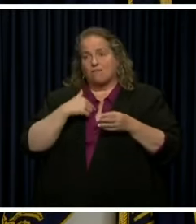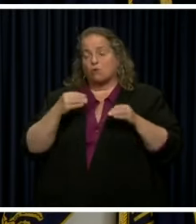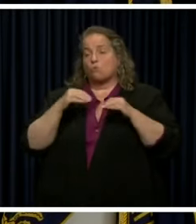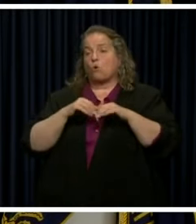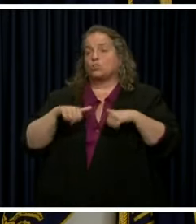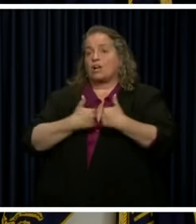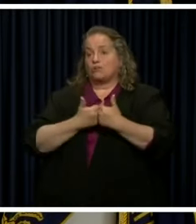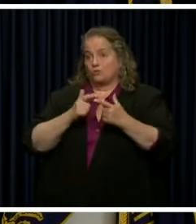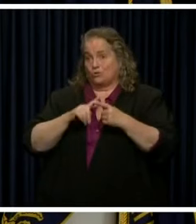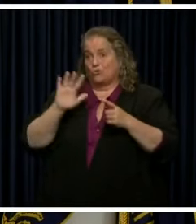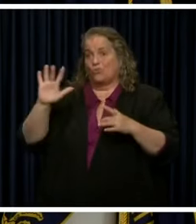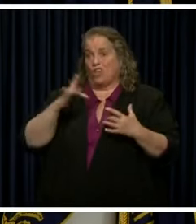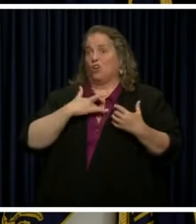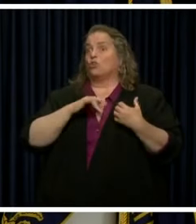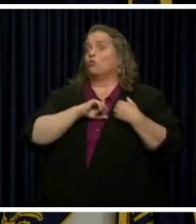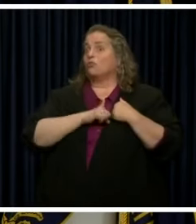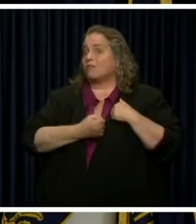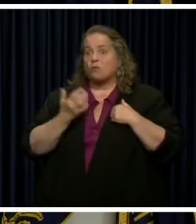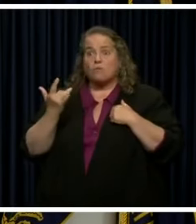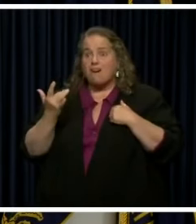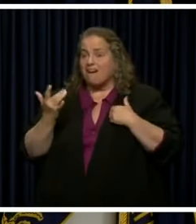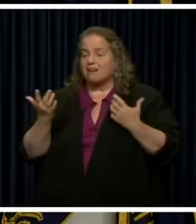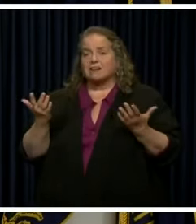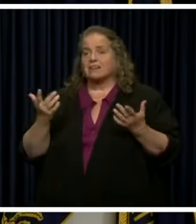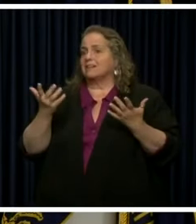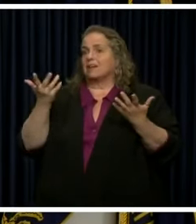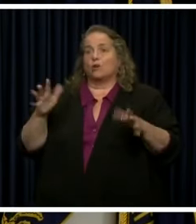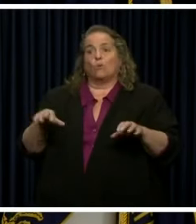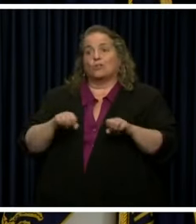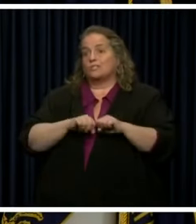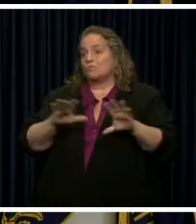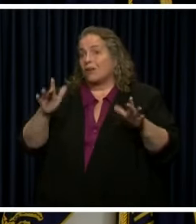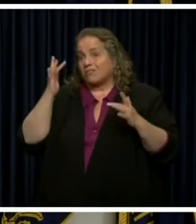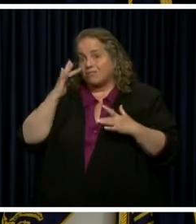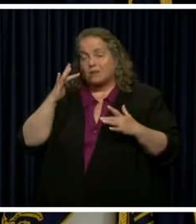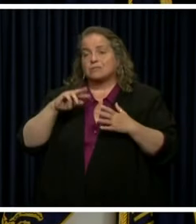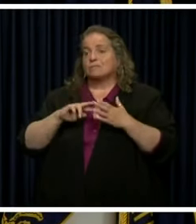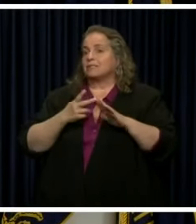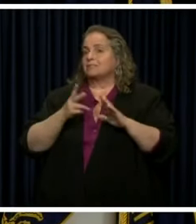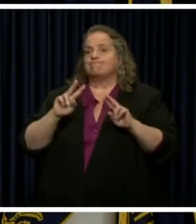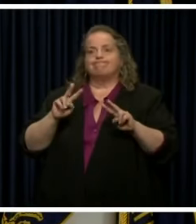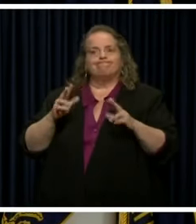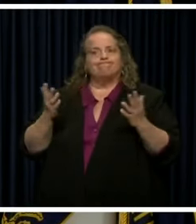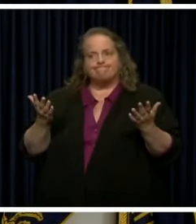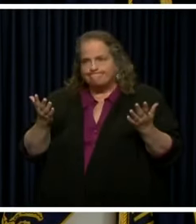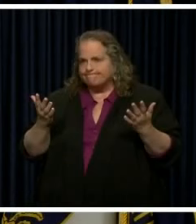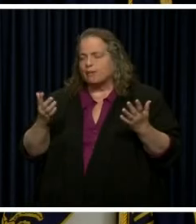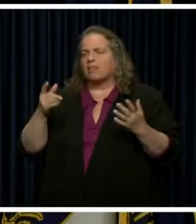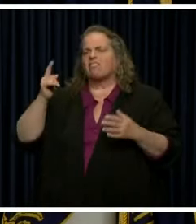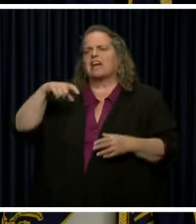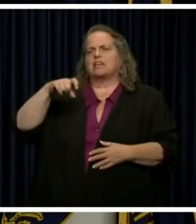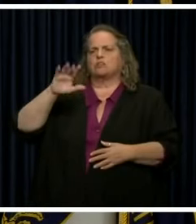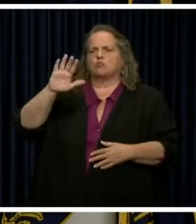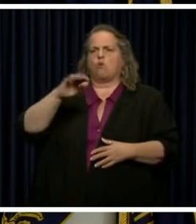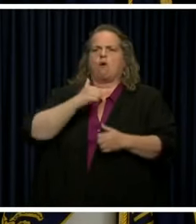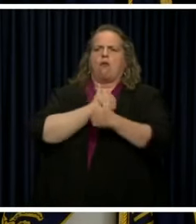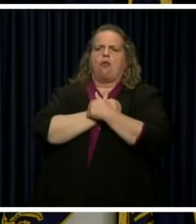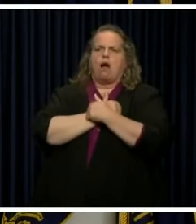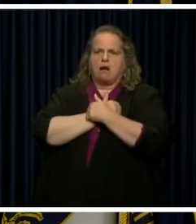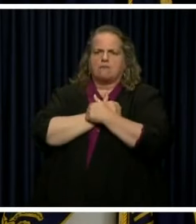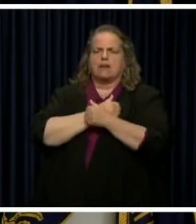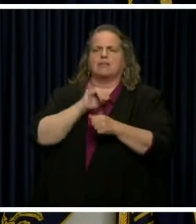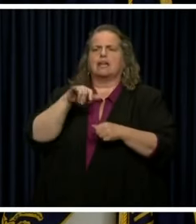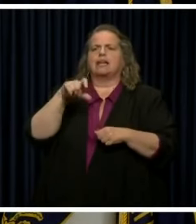their grief because of not wanting to further spread the virus. They need your love. They need your